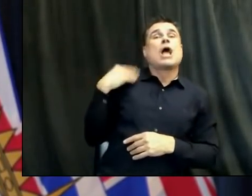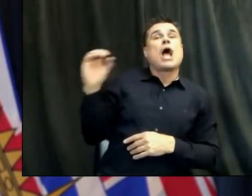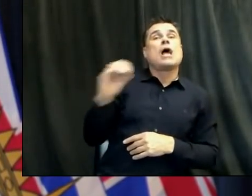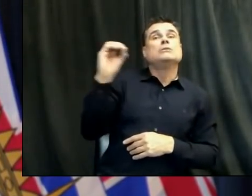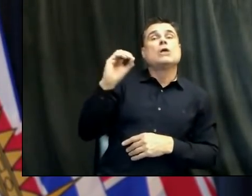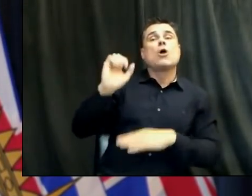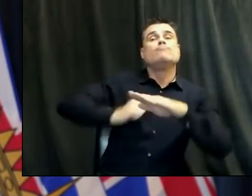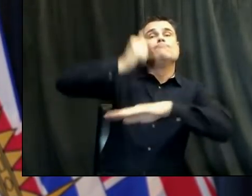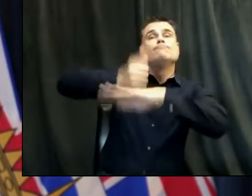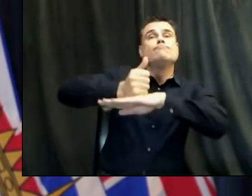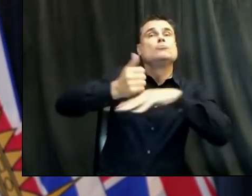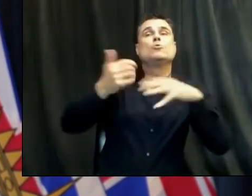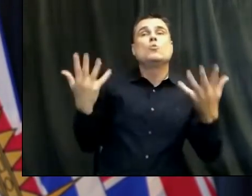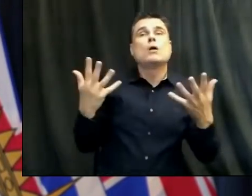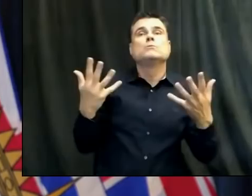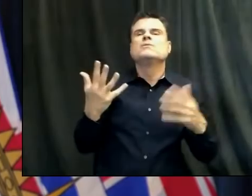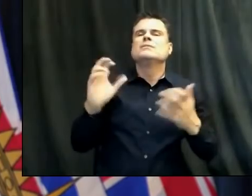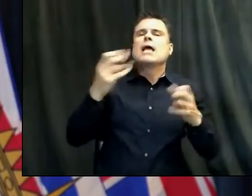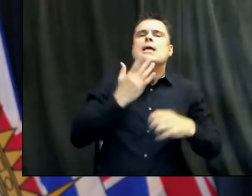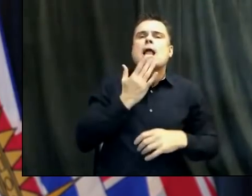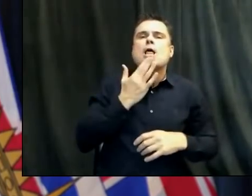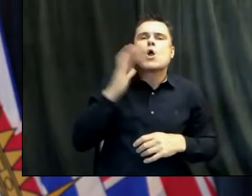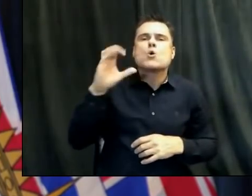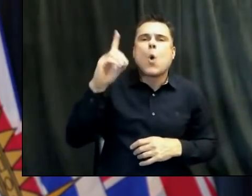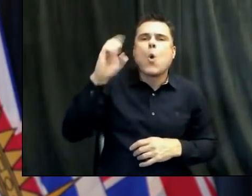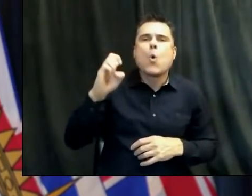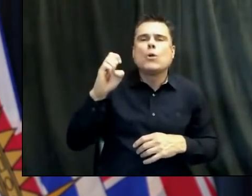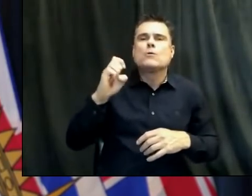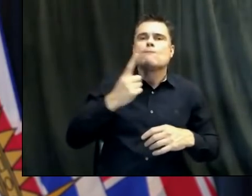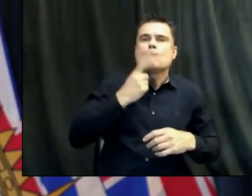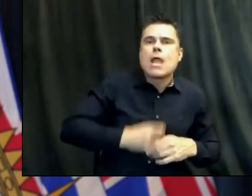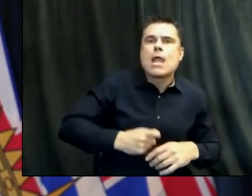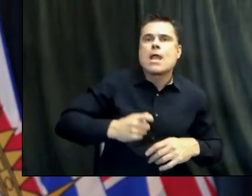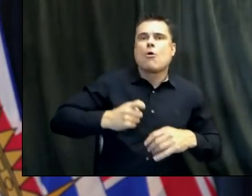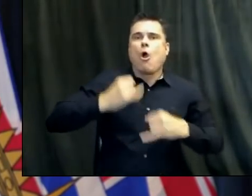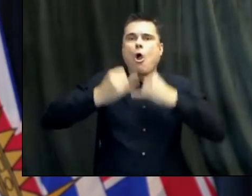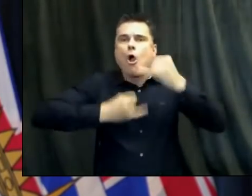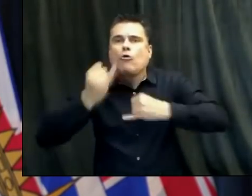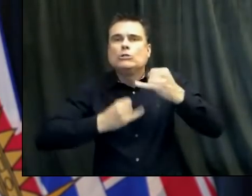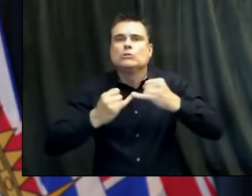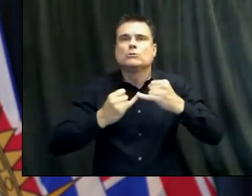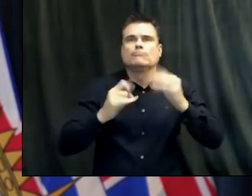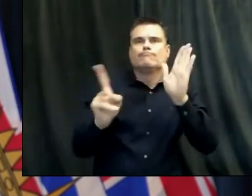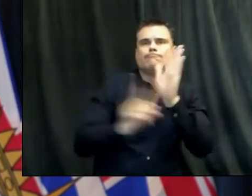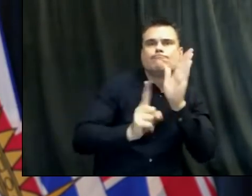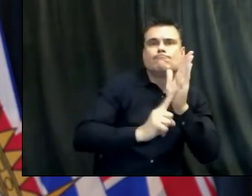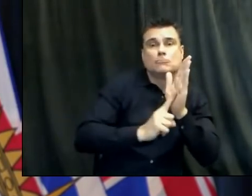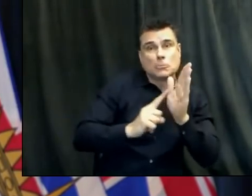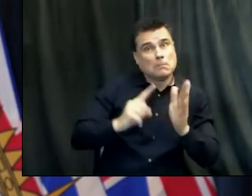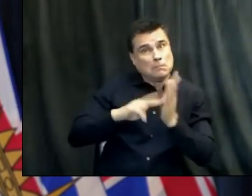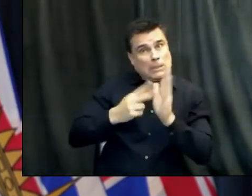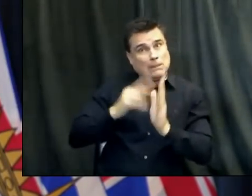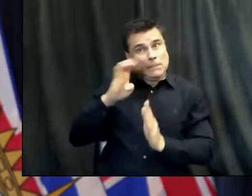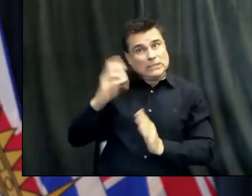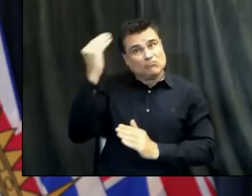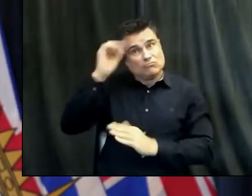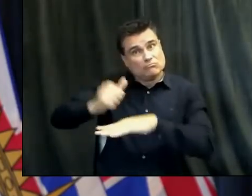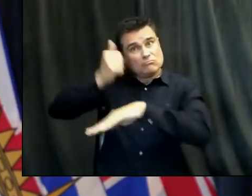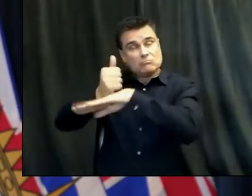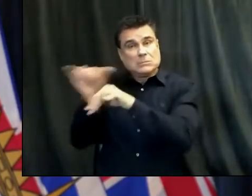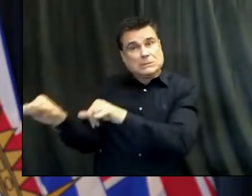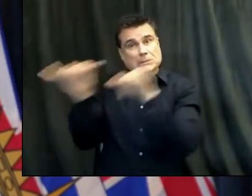a color-coded system for public health measures. Yeah, so we all have our own pandemic, and as we